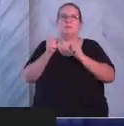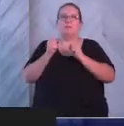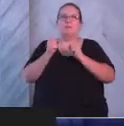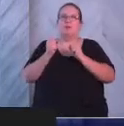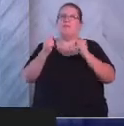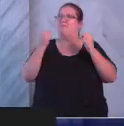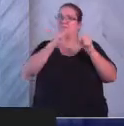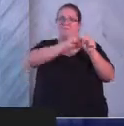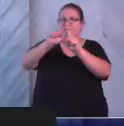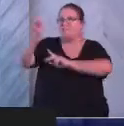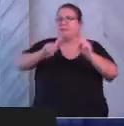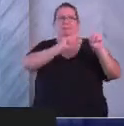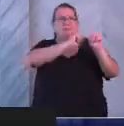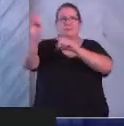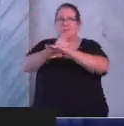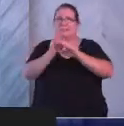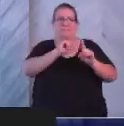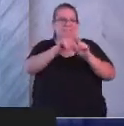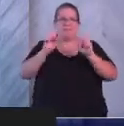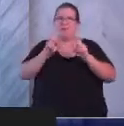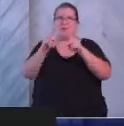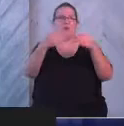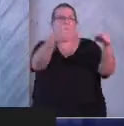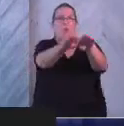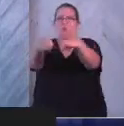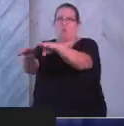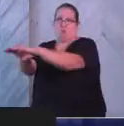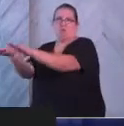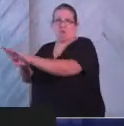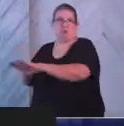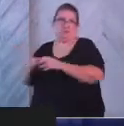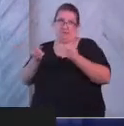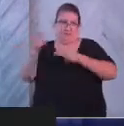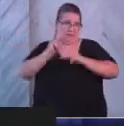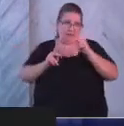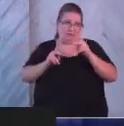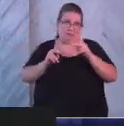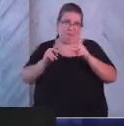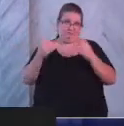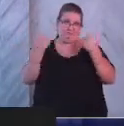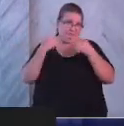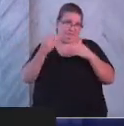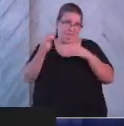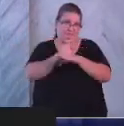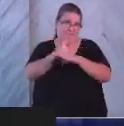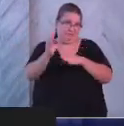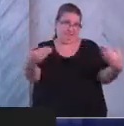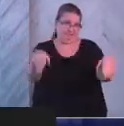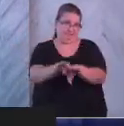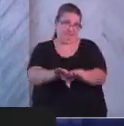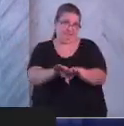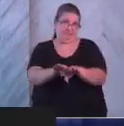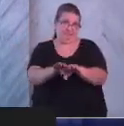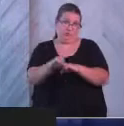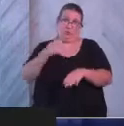of businesses and opportunities, and we had to shut them down, and lots of people lost many of their businesses. So I think we should have some sort of a plan